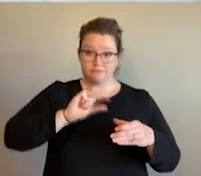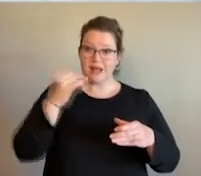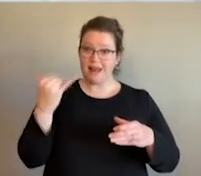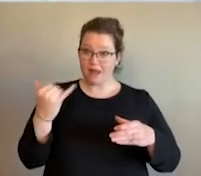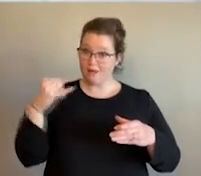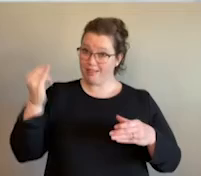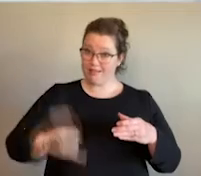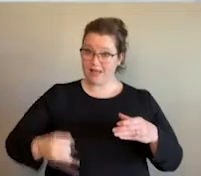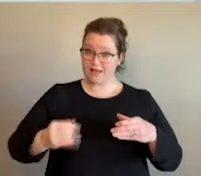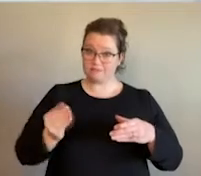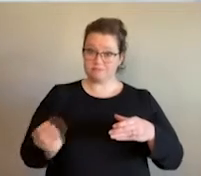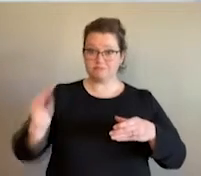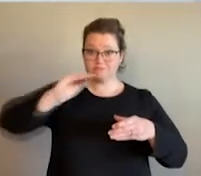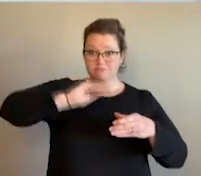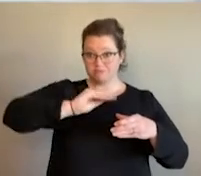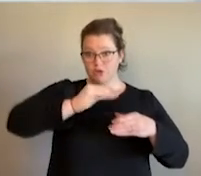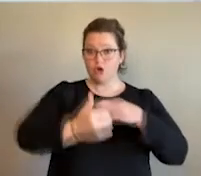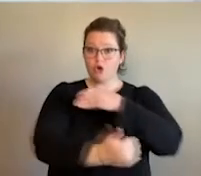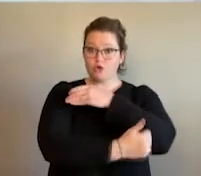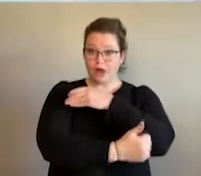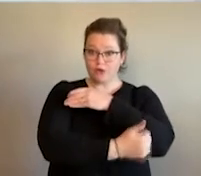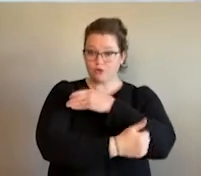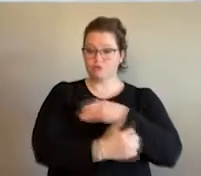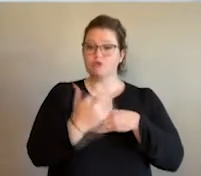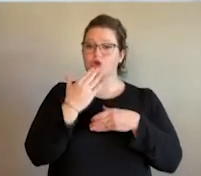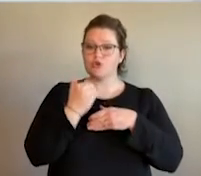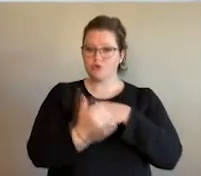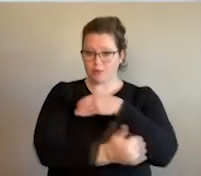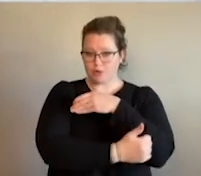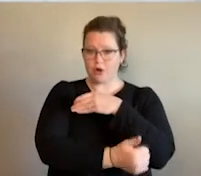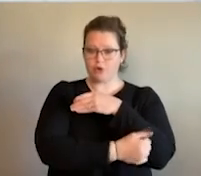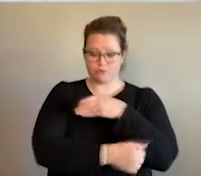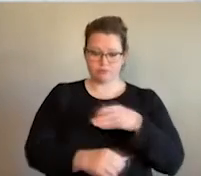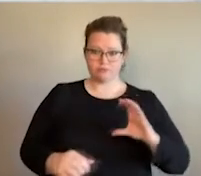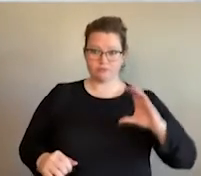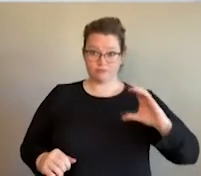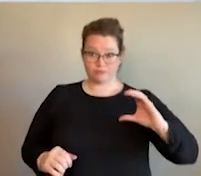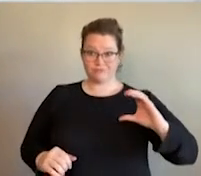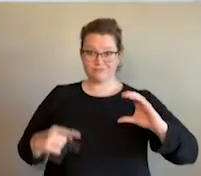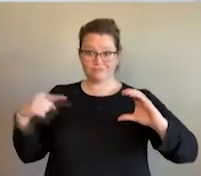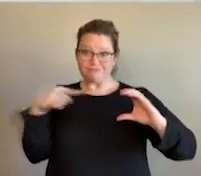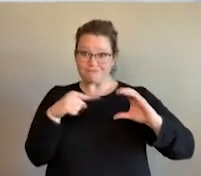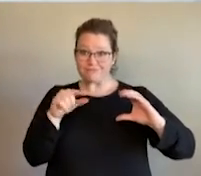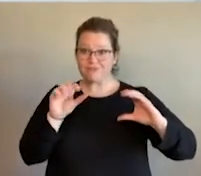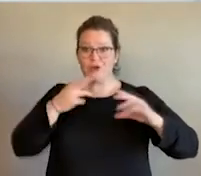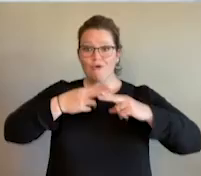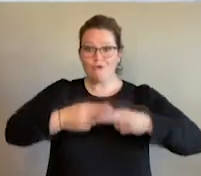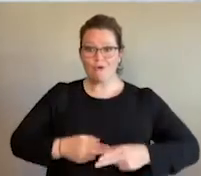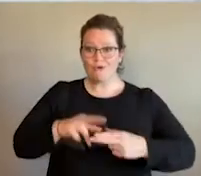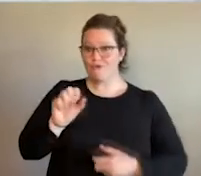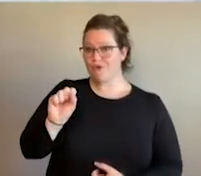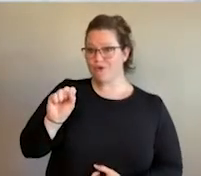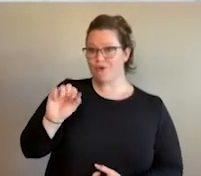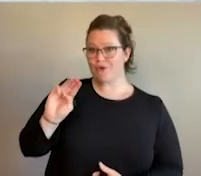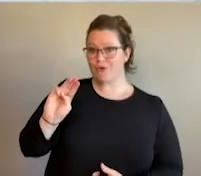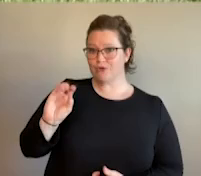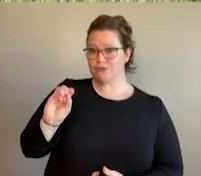And then lastly, another graham cracker. And there we have it, the perfect